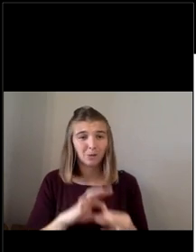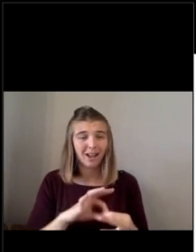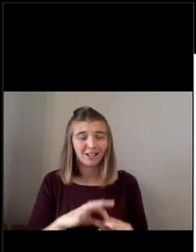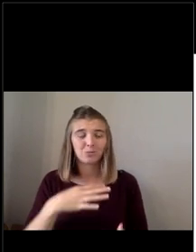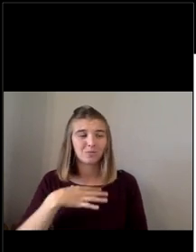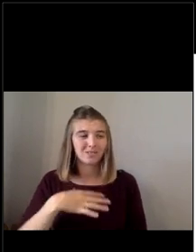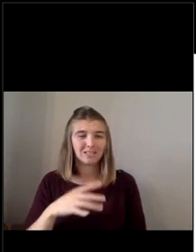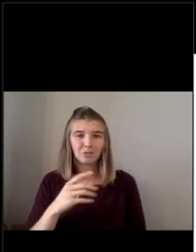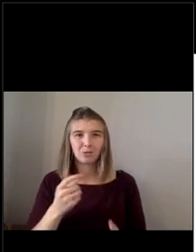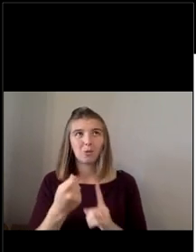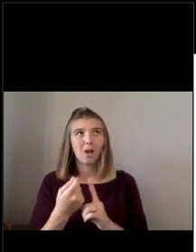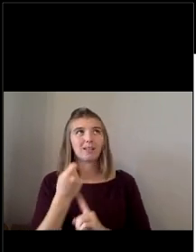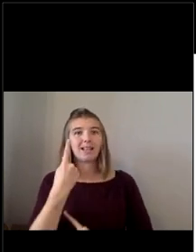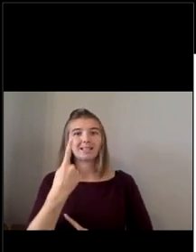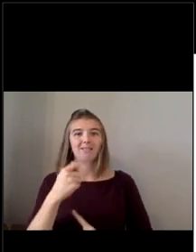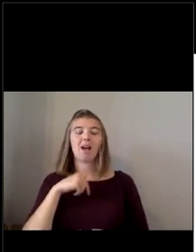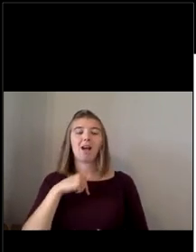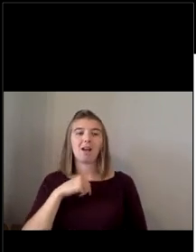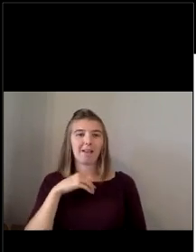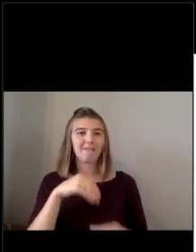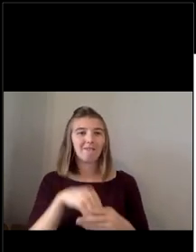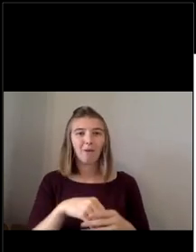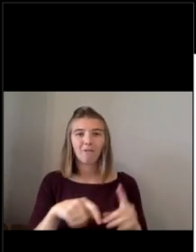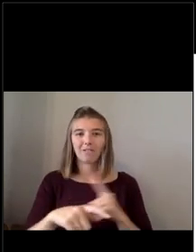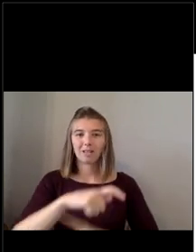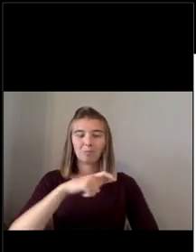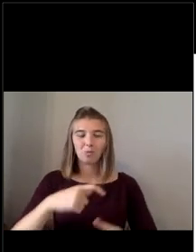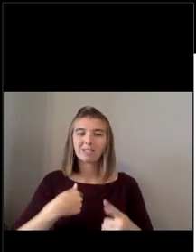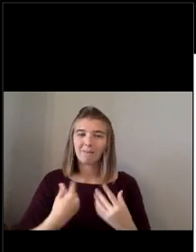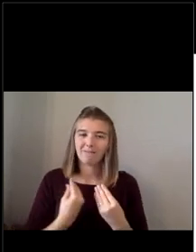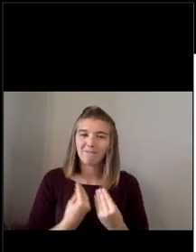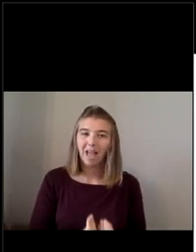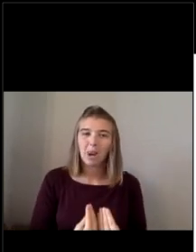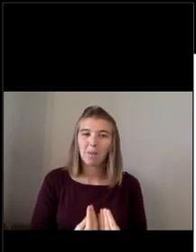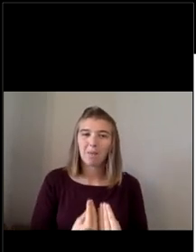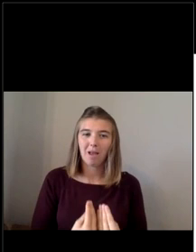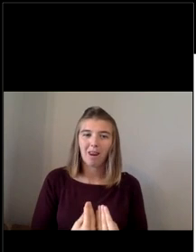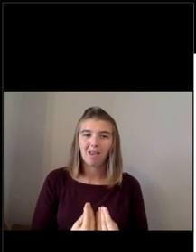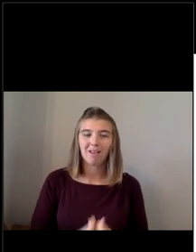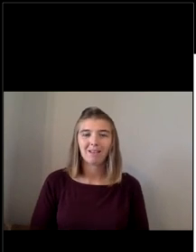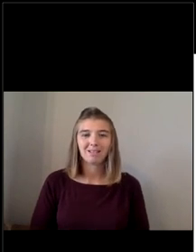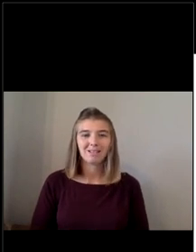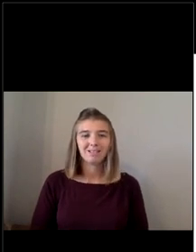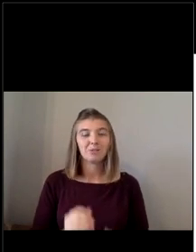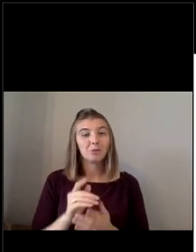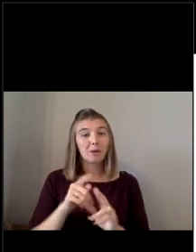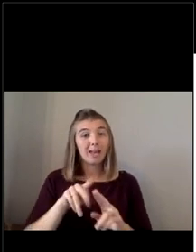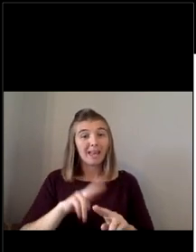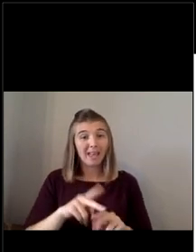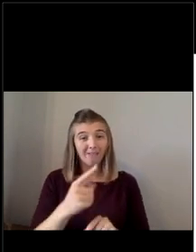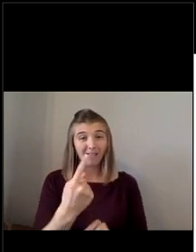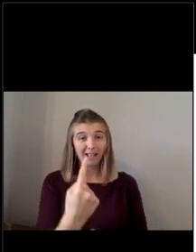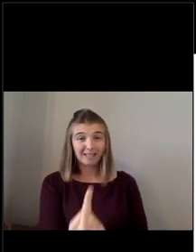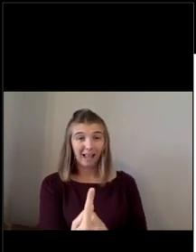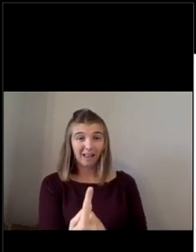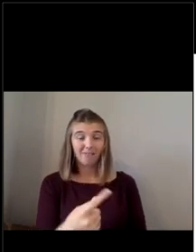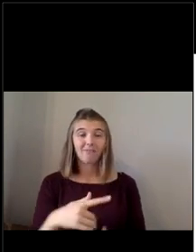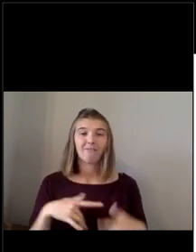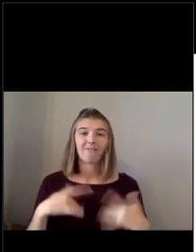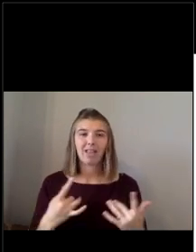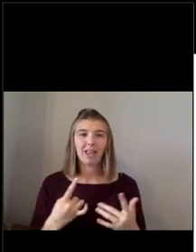of our academic community. So as individuals who are feeling isolated right now, what could you